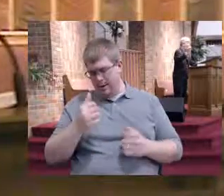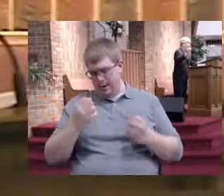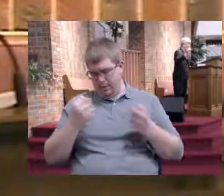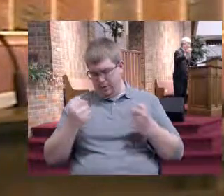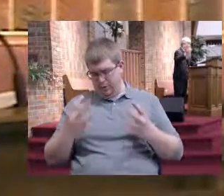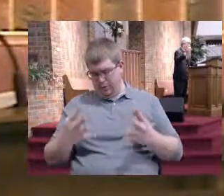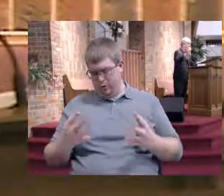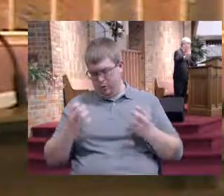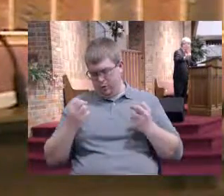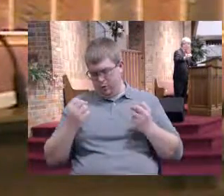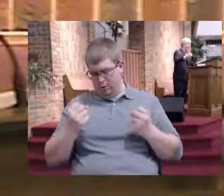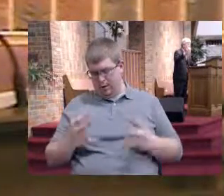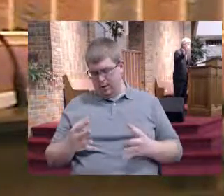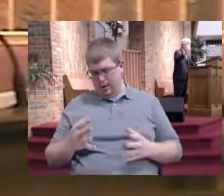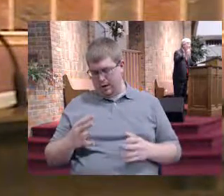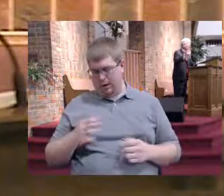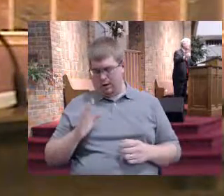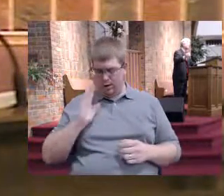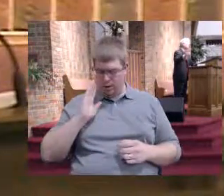care, and